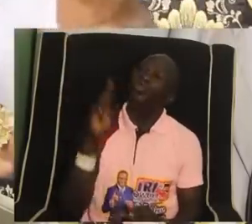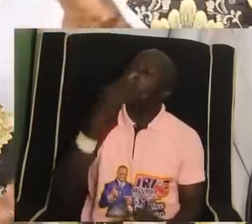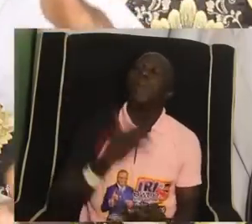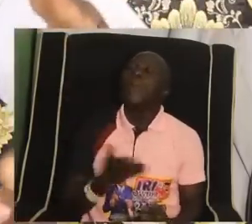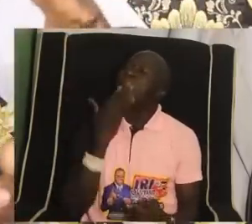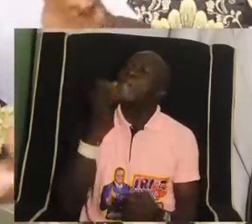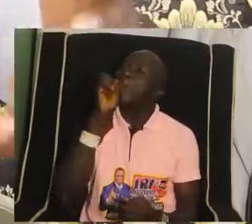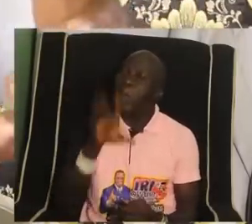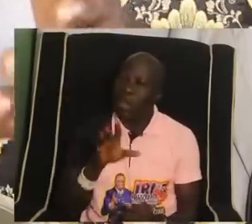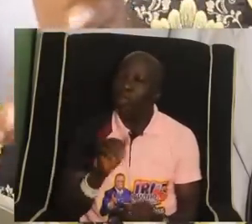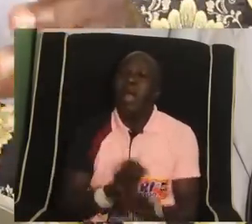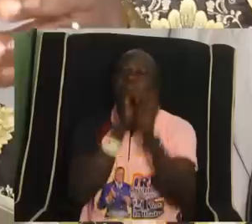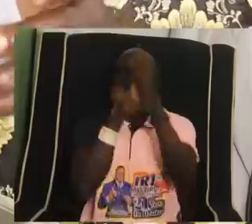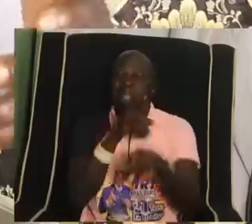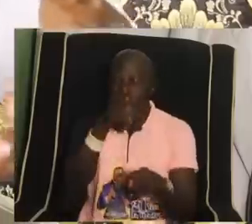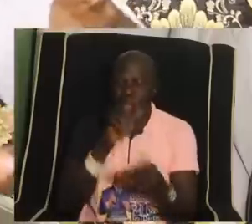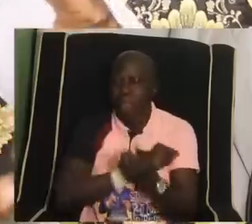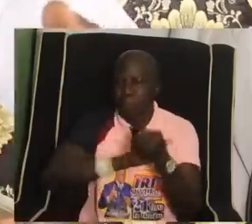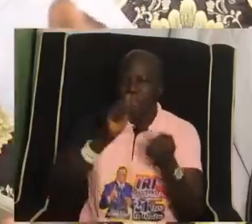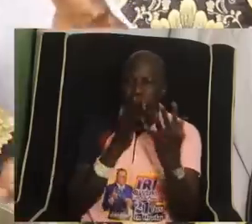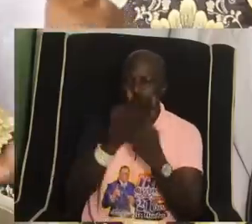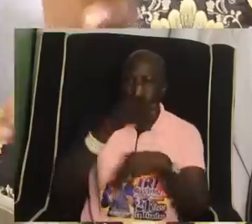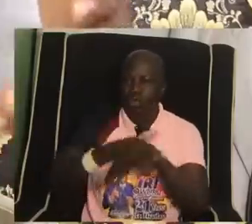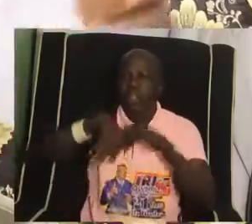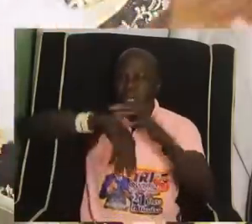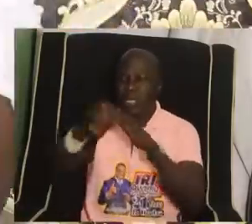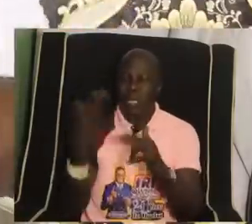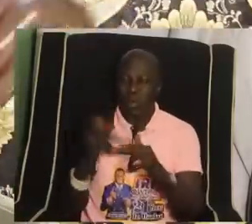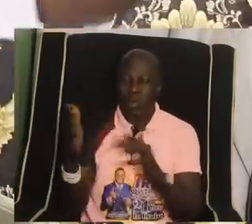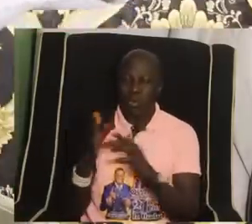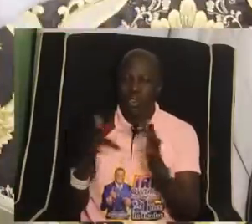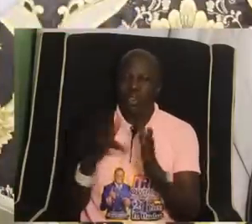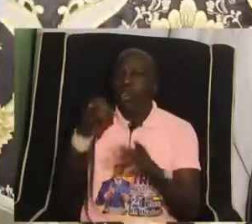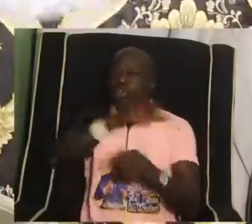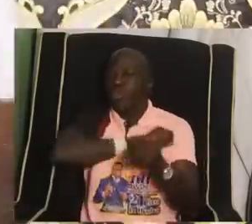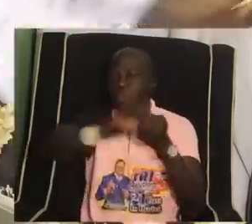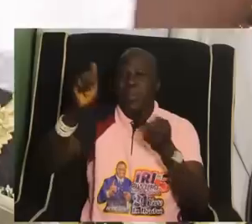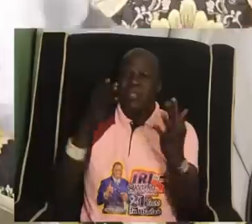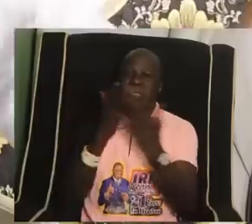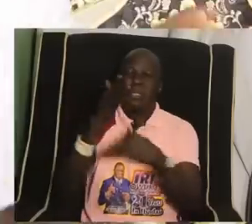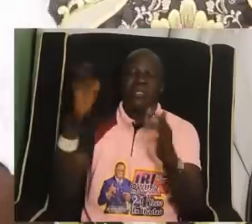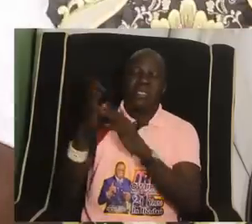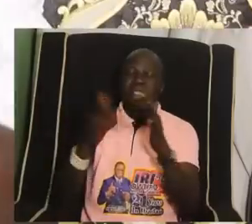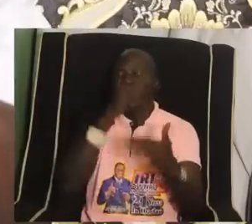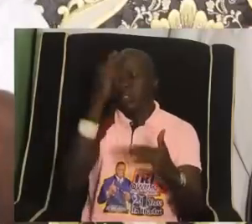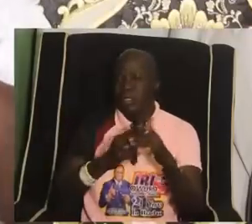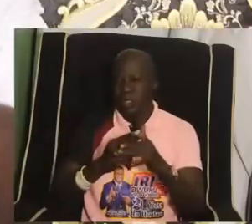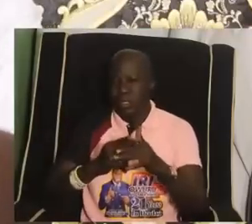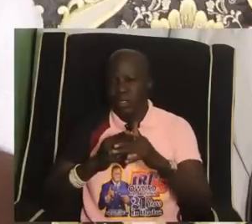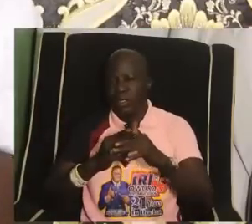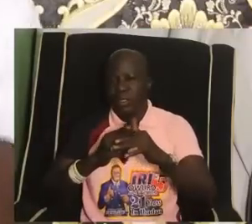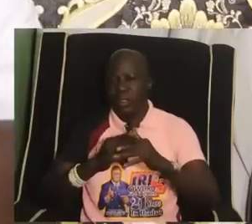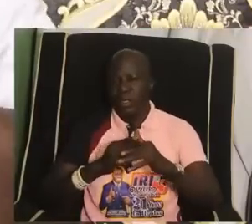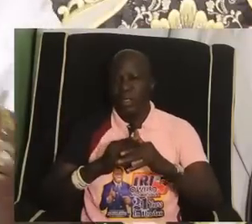I bless you. Mo la koja. Ira kodo masa. O ma la koja. Amen. You will step through